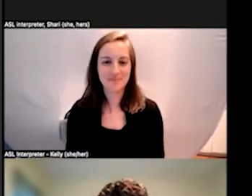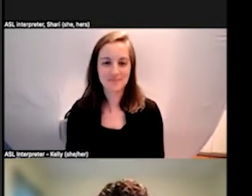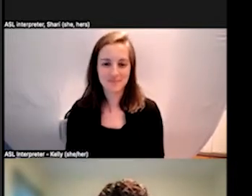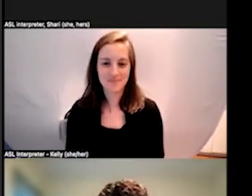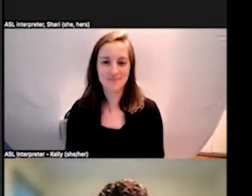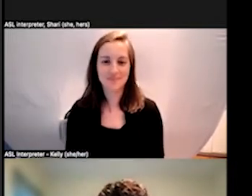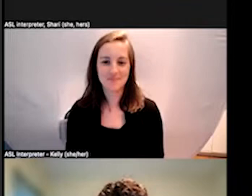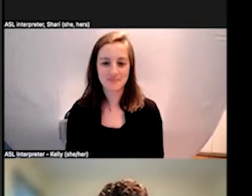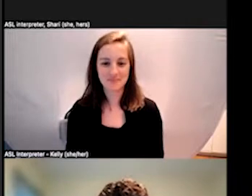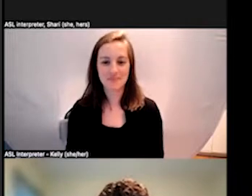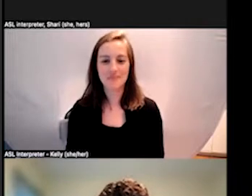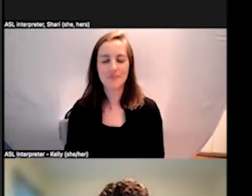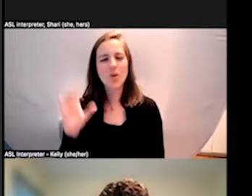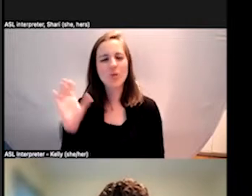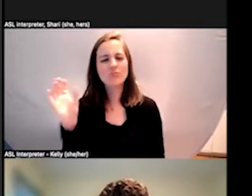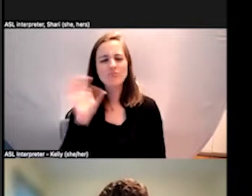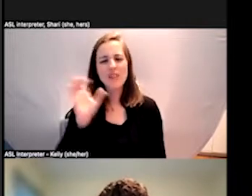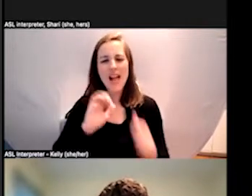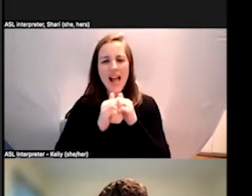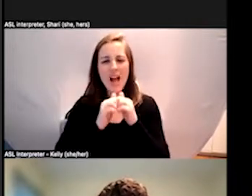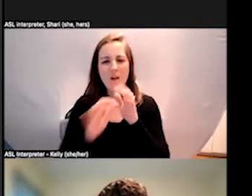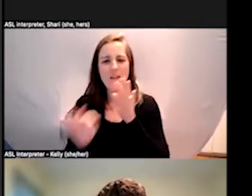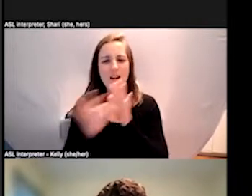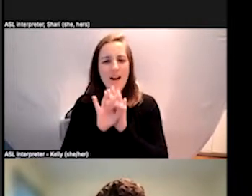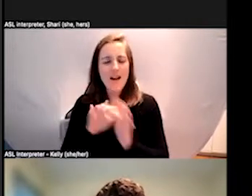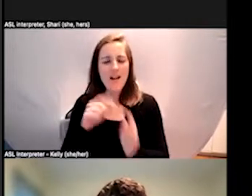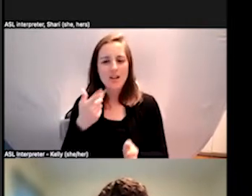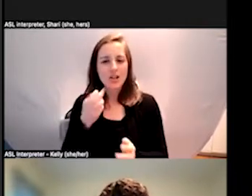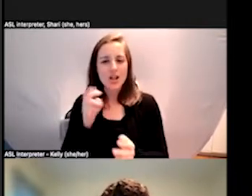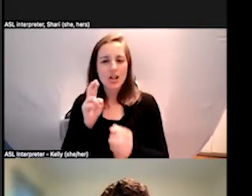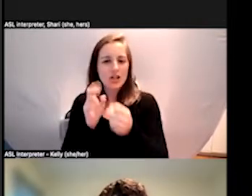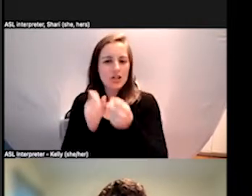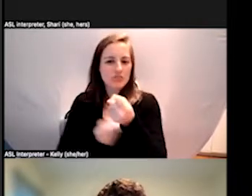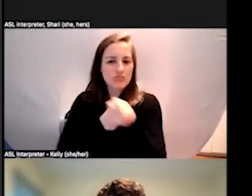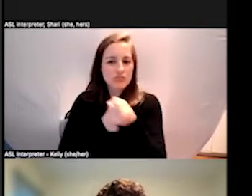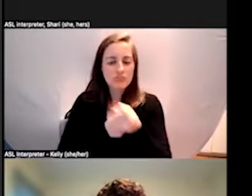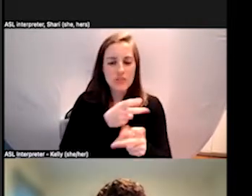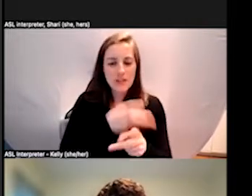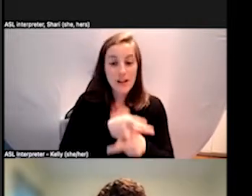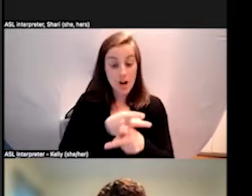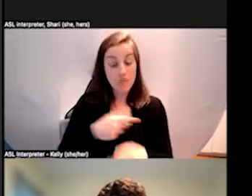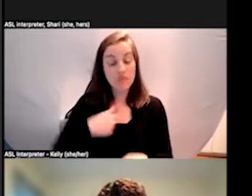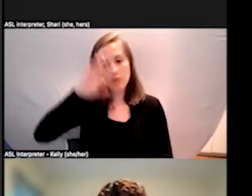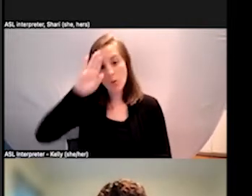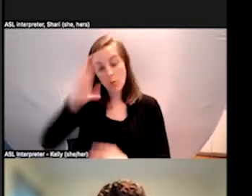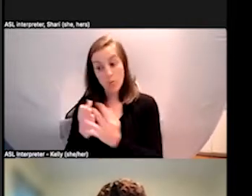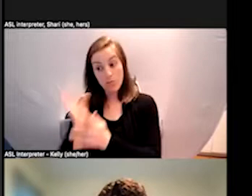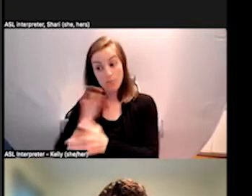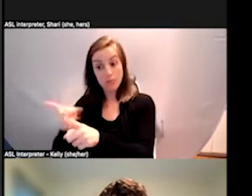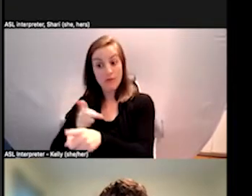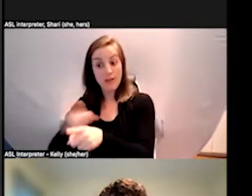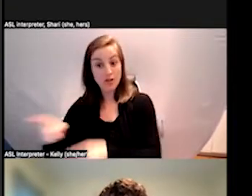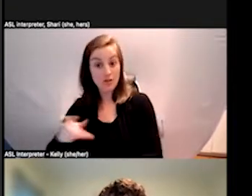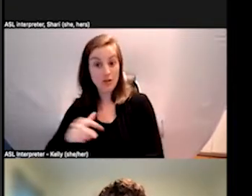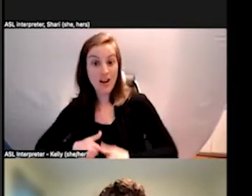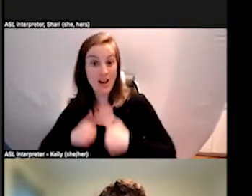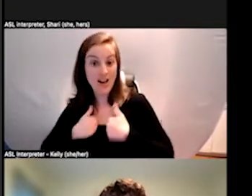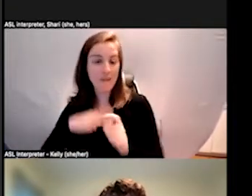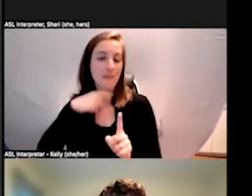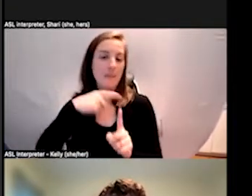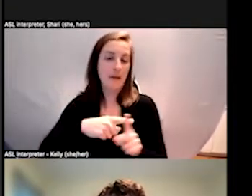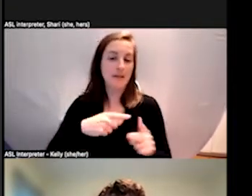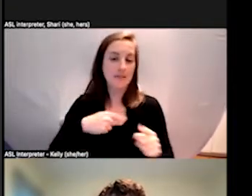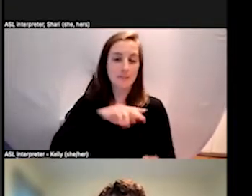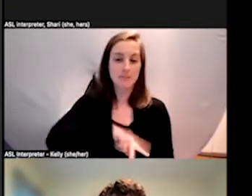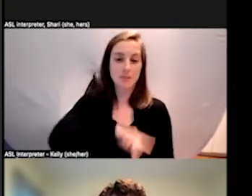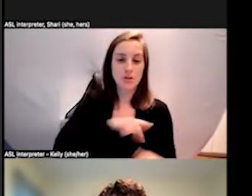gender affirming care, this is a process that I know both professionally and one that I've gone through personally, coming to Massachusetts from out of